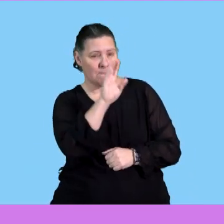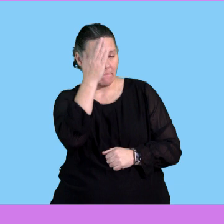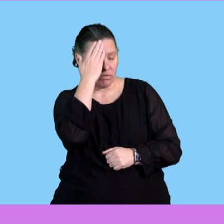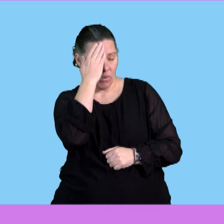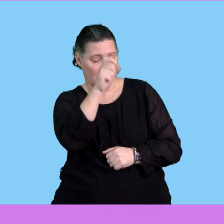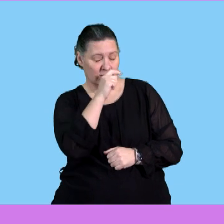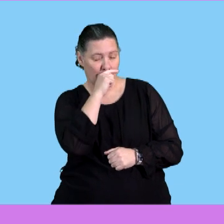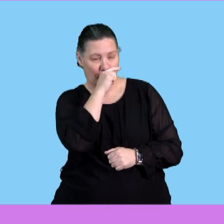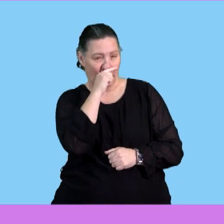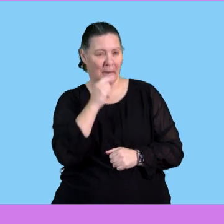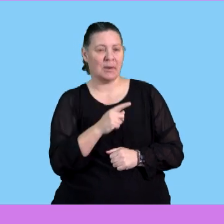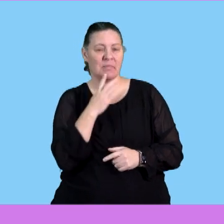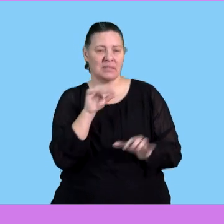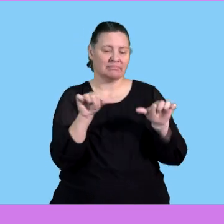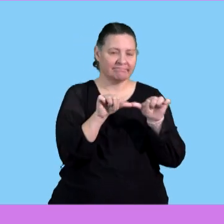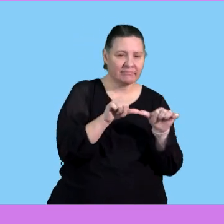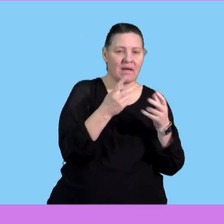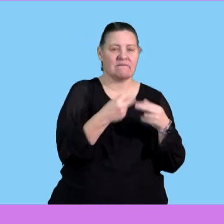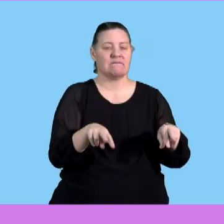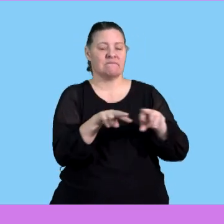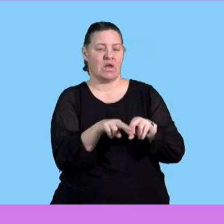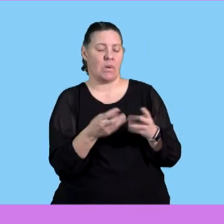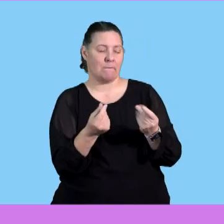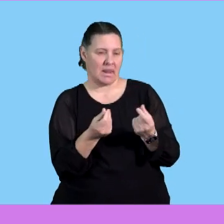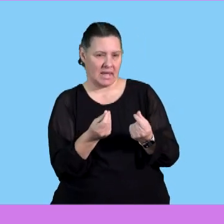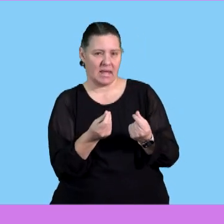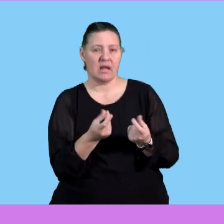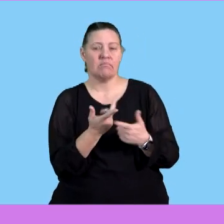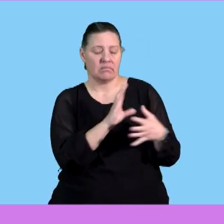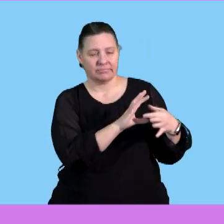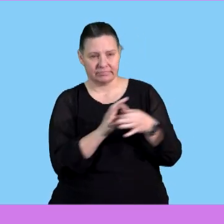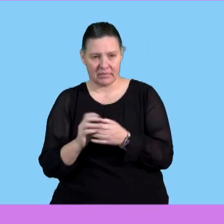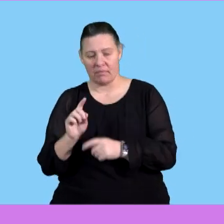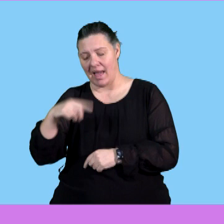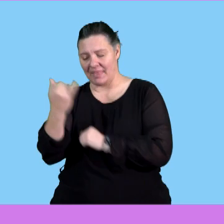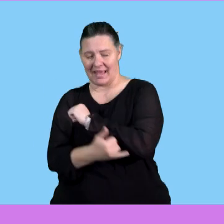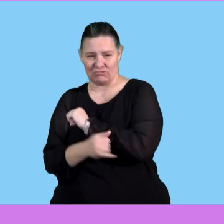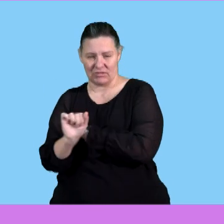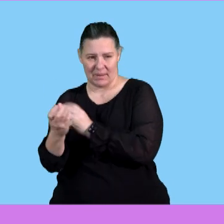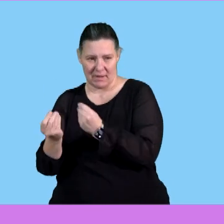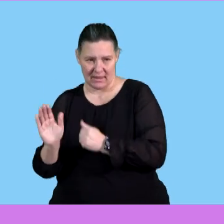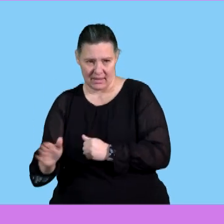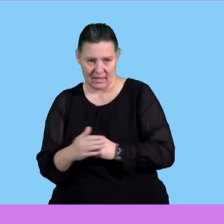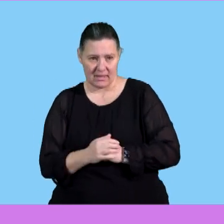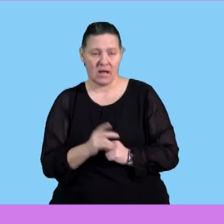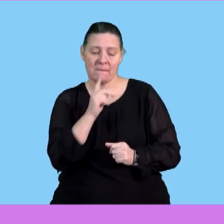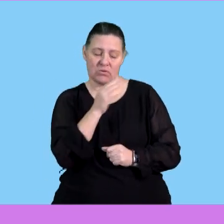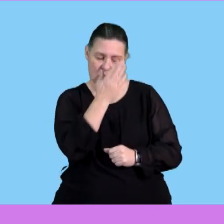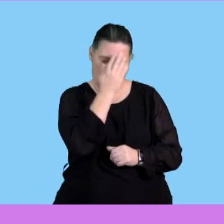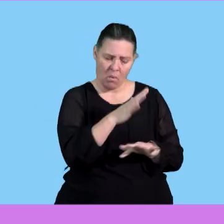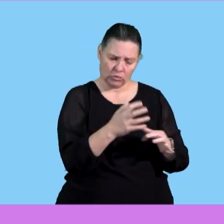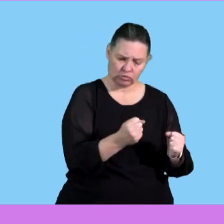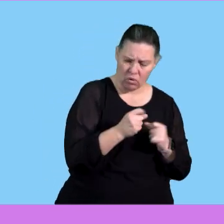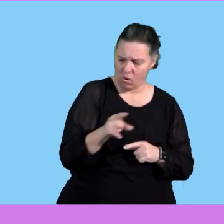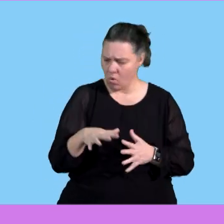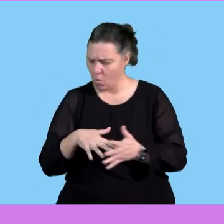that you should be remembering is to estimate the value of a currency in relation to the other currencies and a stronger